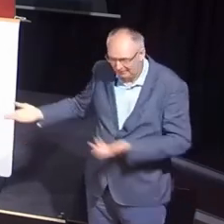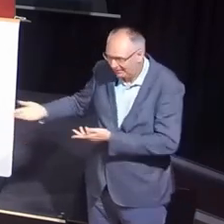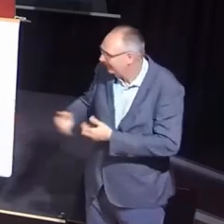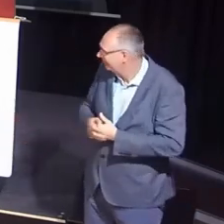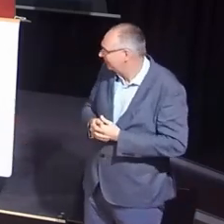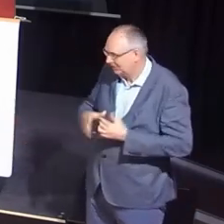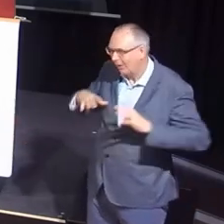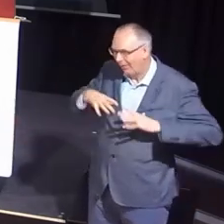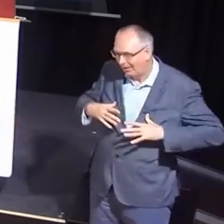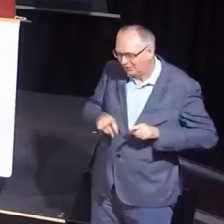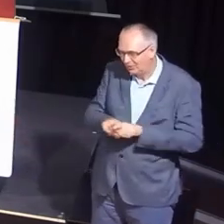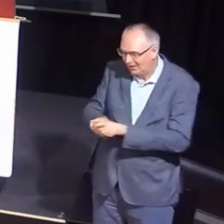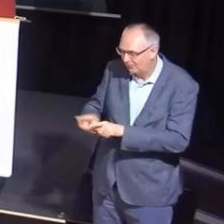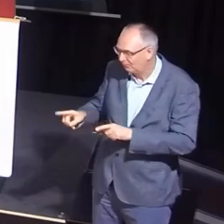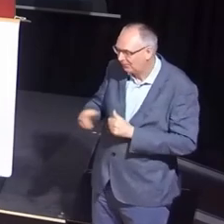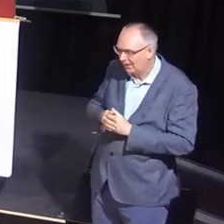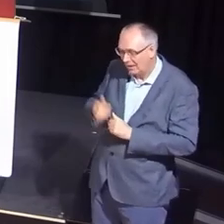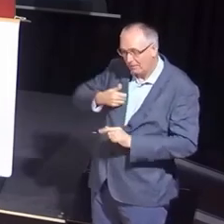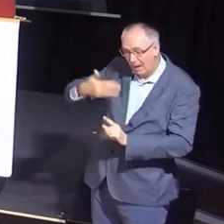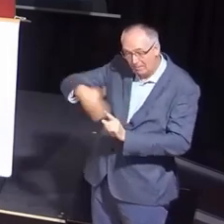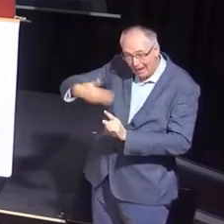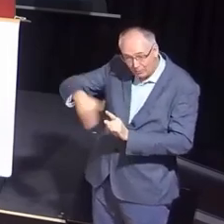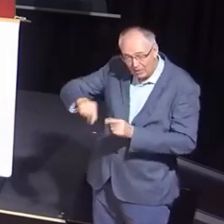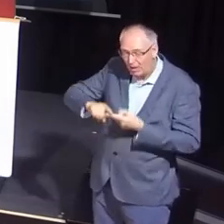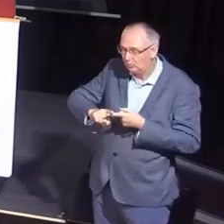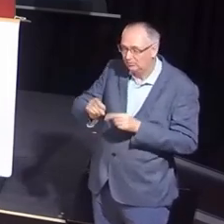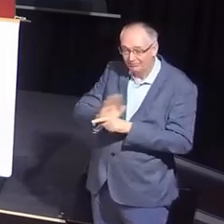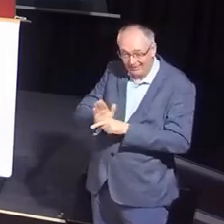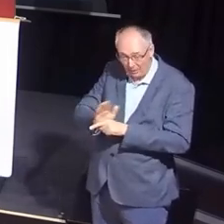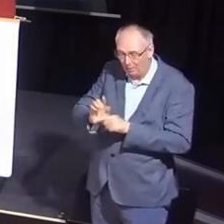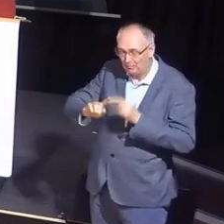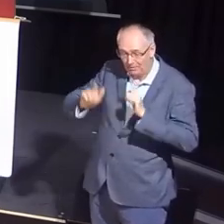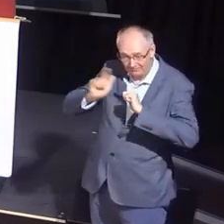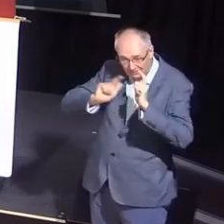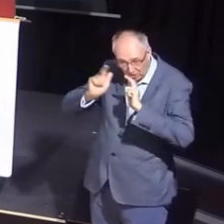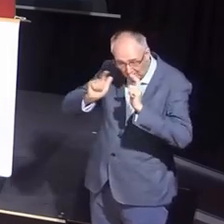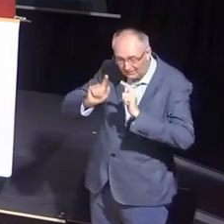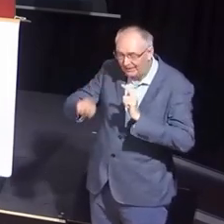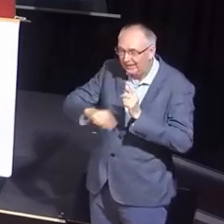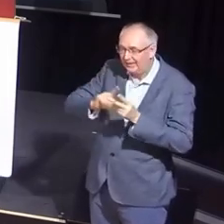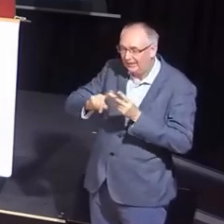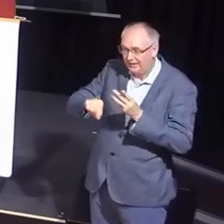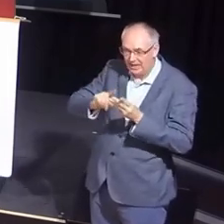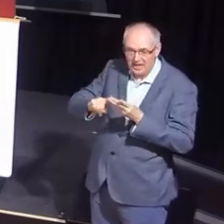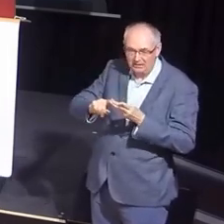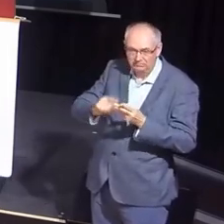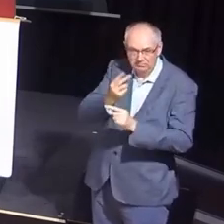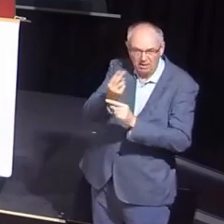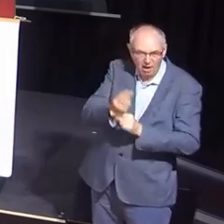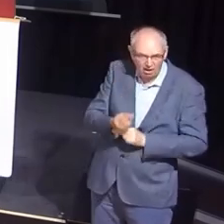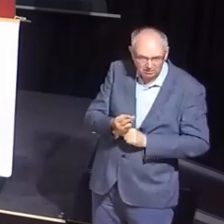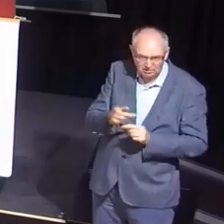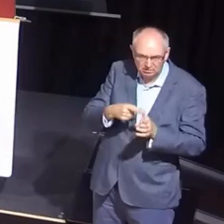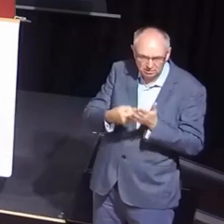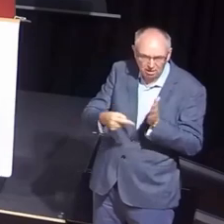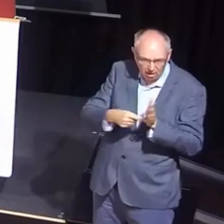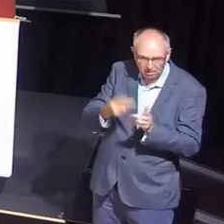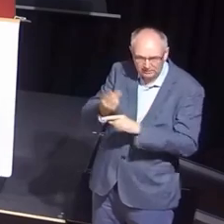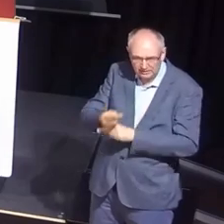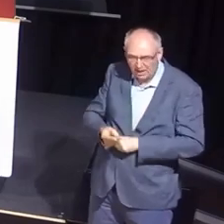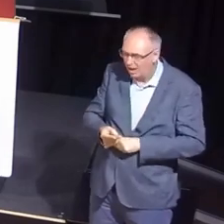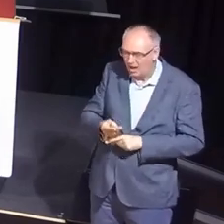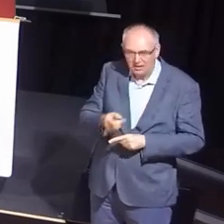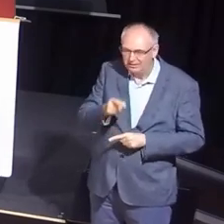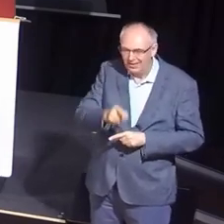actually have a background in film and photography and art and design, but I had to leave that